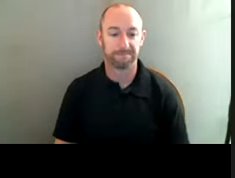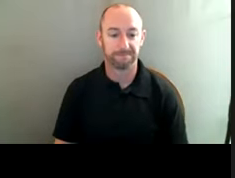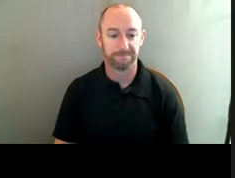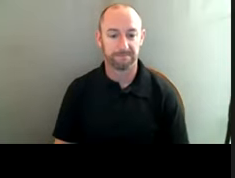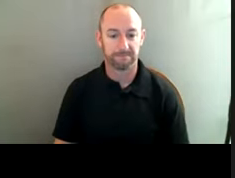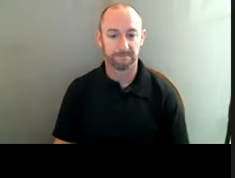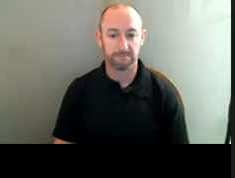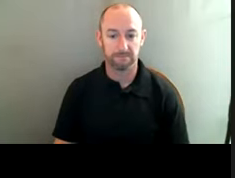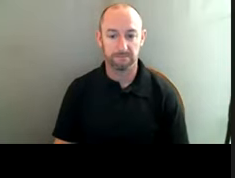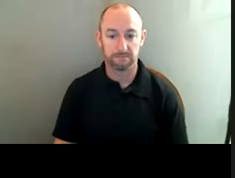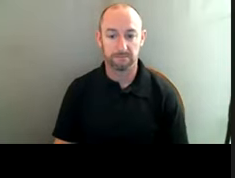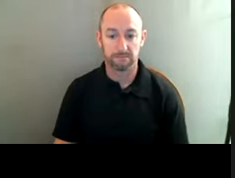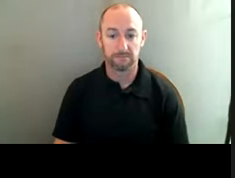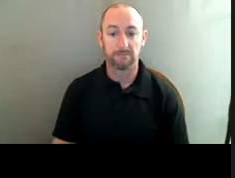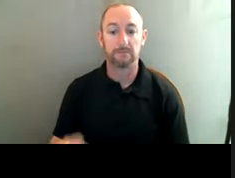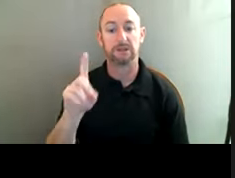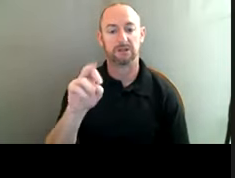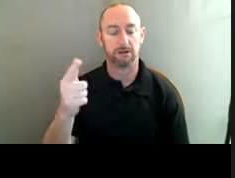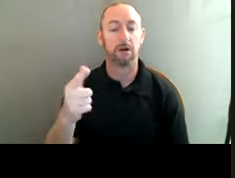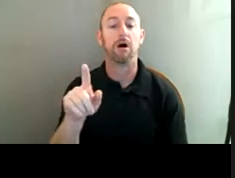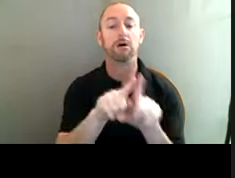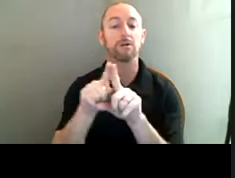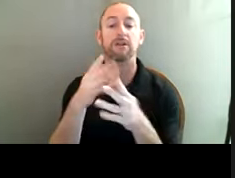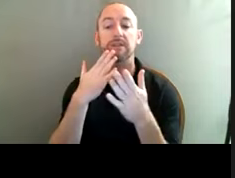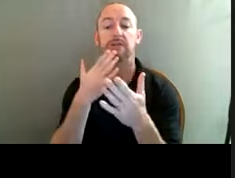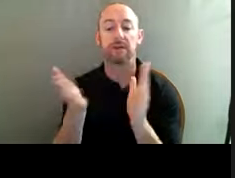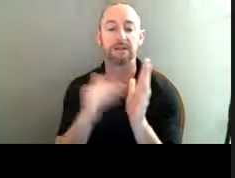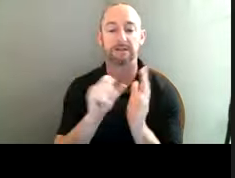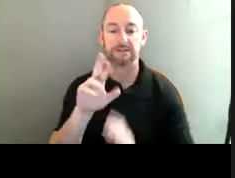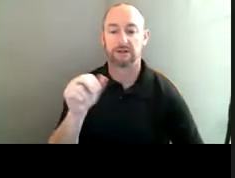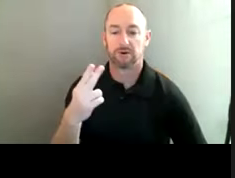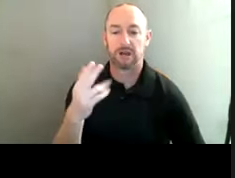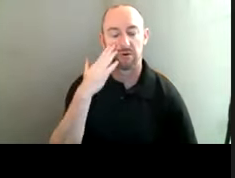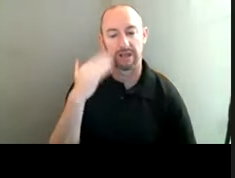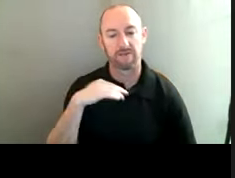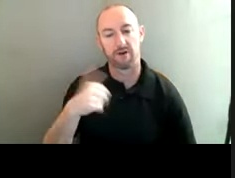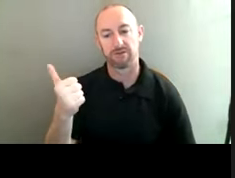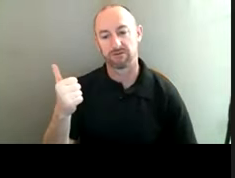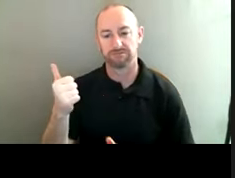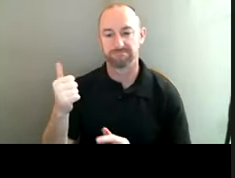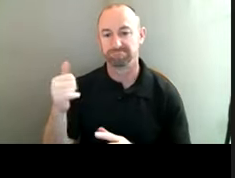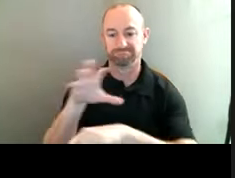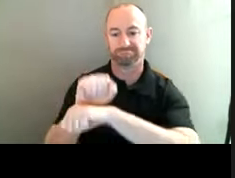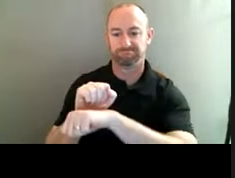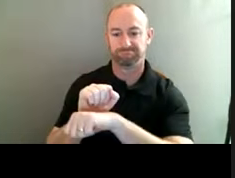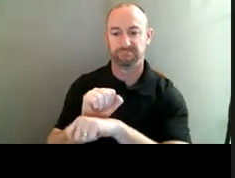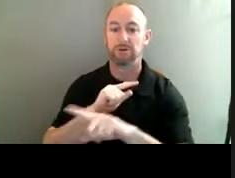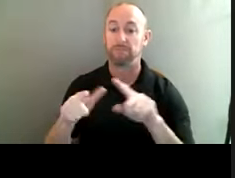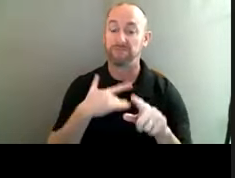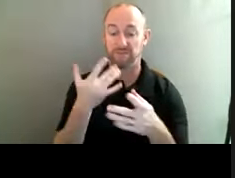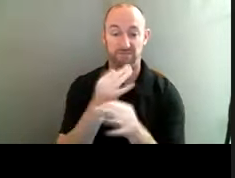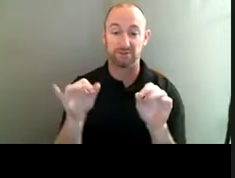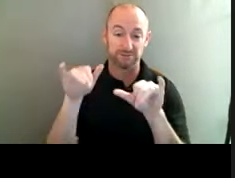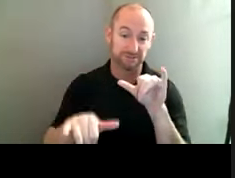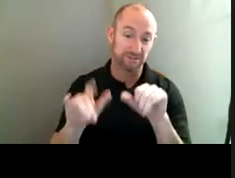1:25. Doug, this is Bill. I just want to say thank you again to Sarah. I know you have another commitment, but feel free to stay around as long as